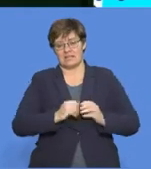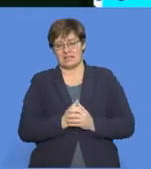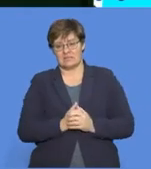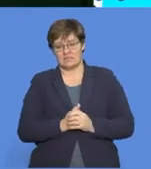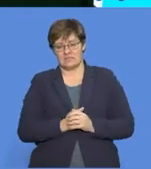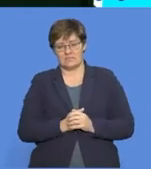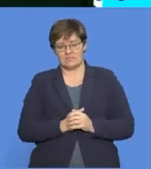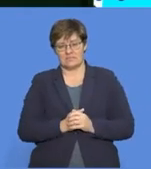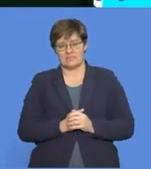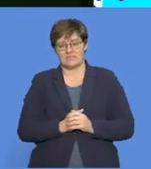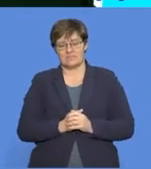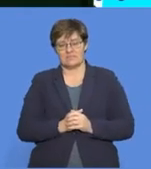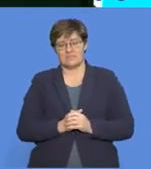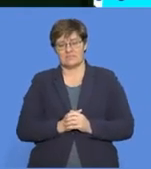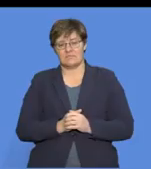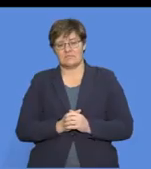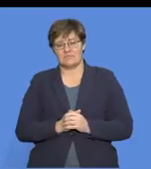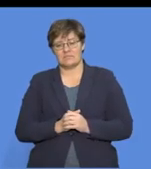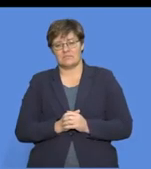lesson having a look at.